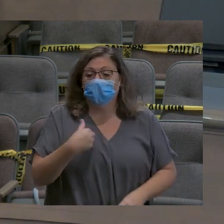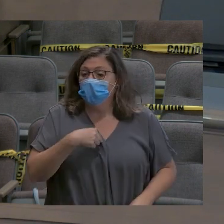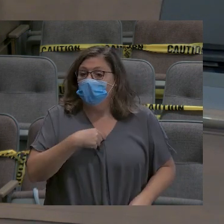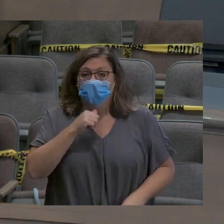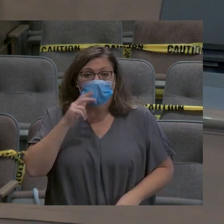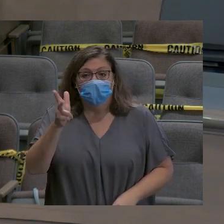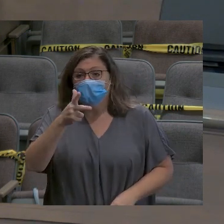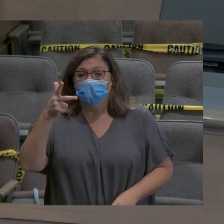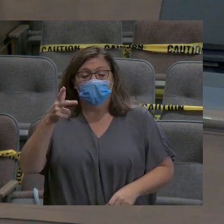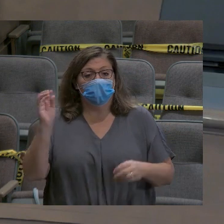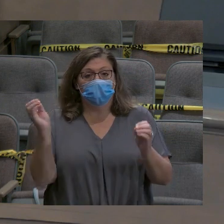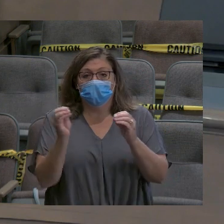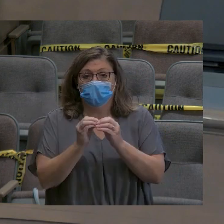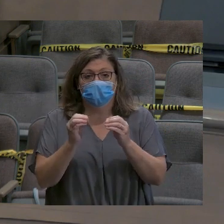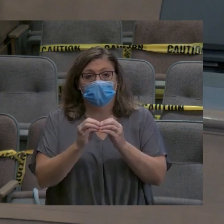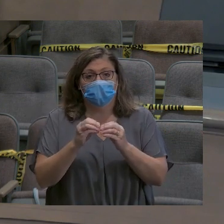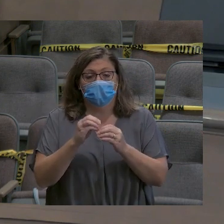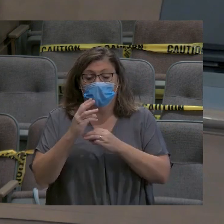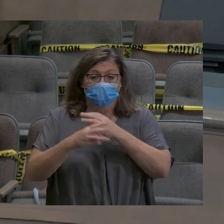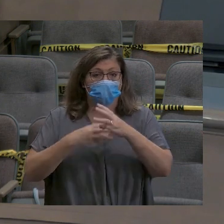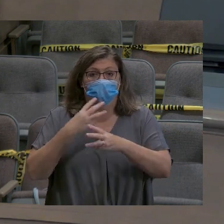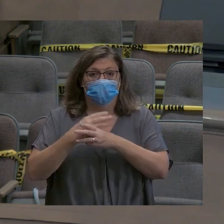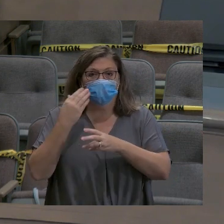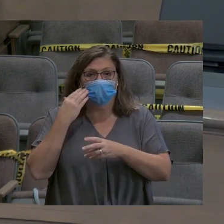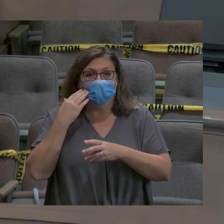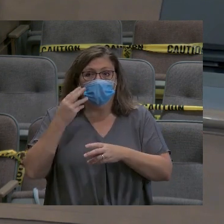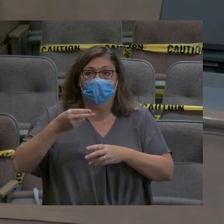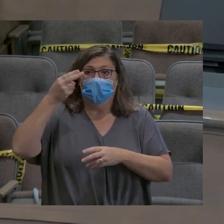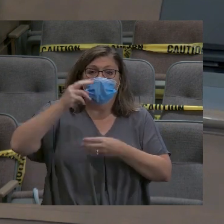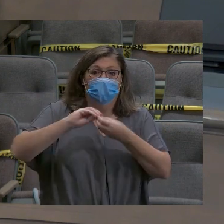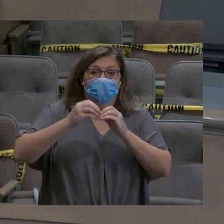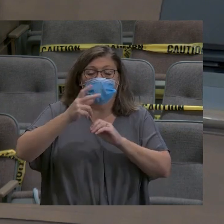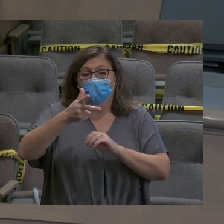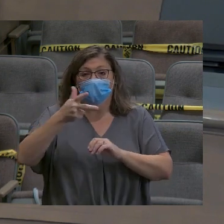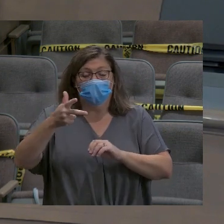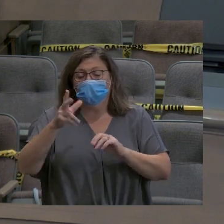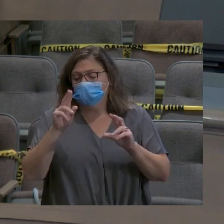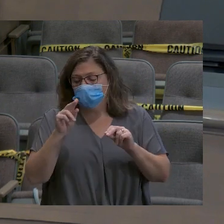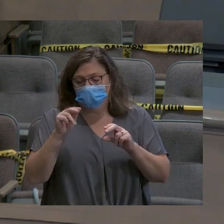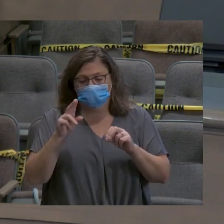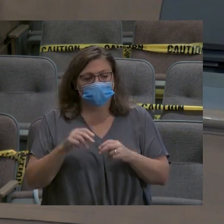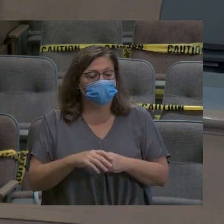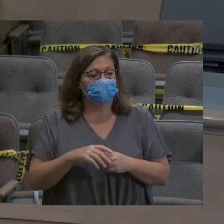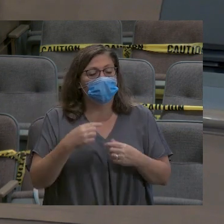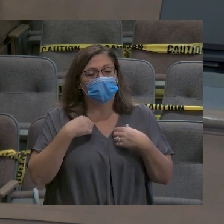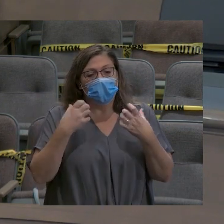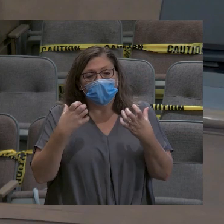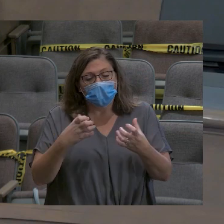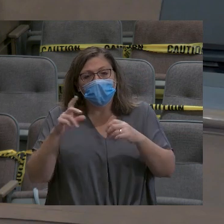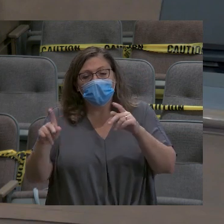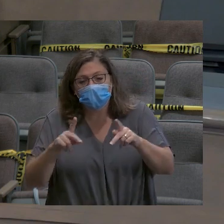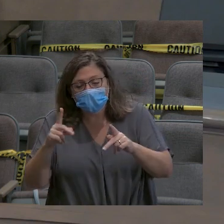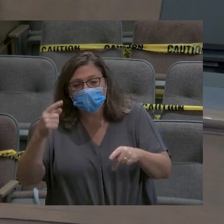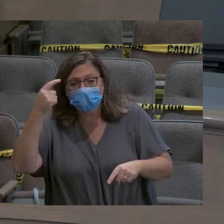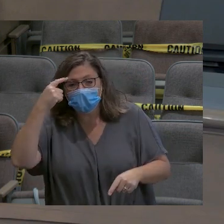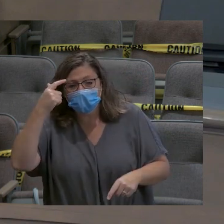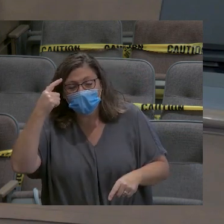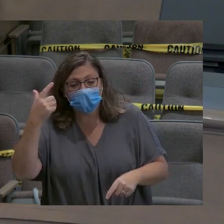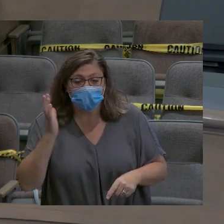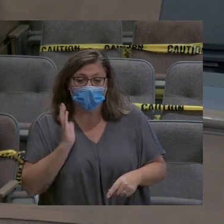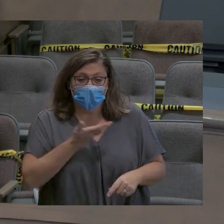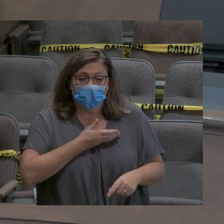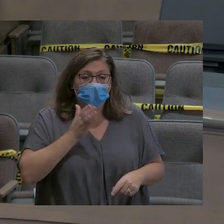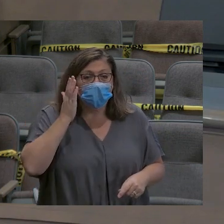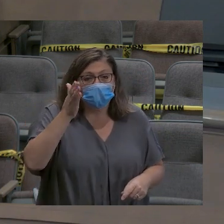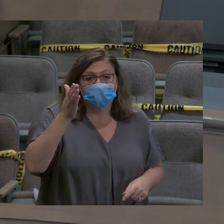3 in the world anymore. And what I want to challenge people to do and to think in a different way, because I